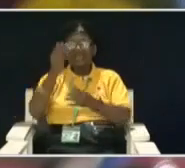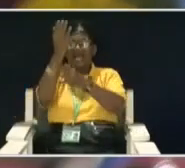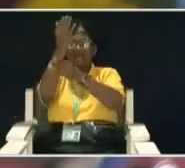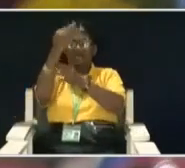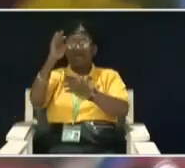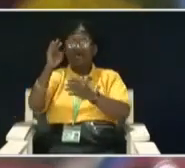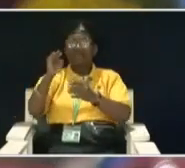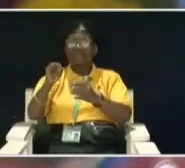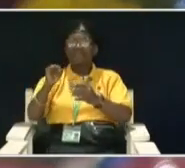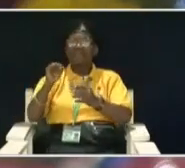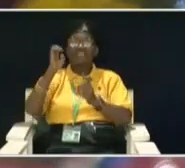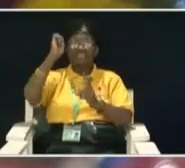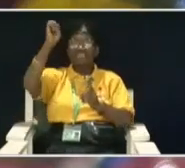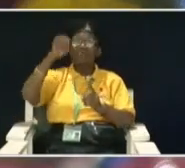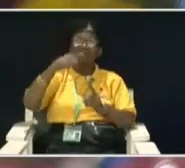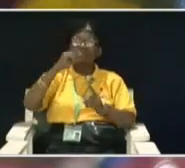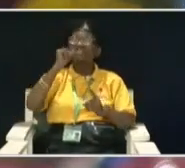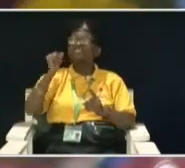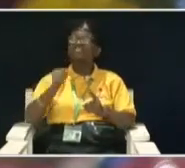According to him,